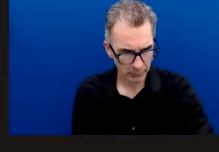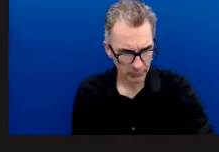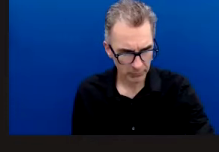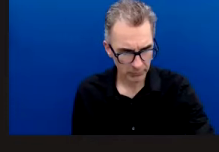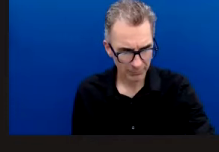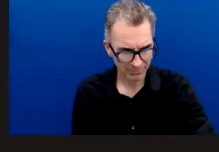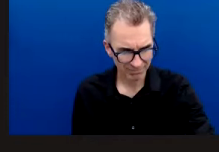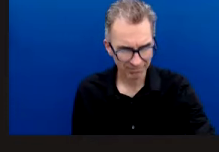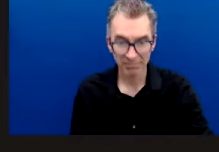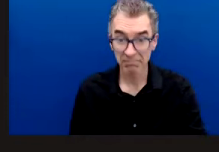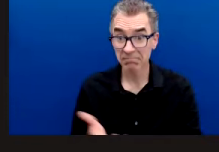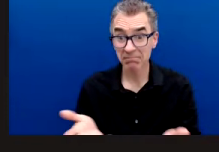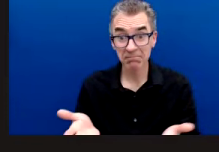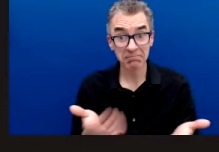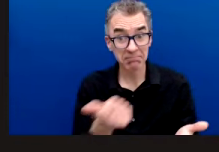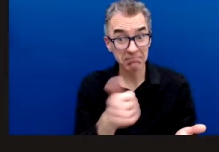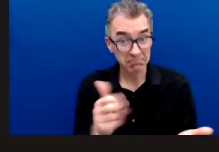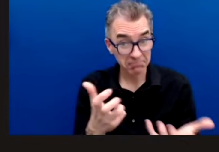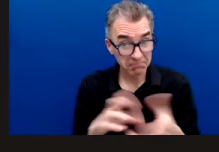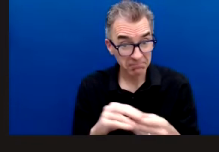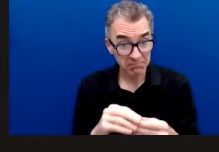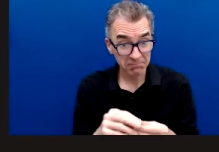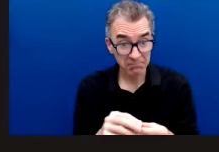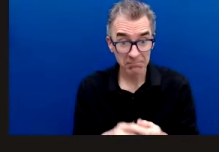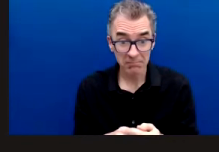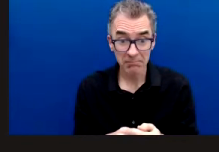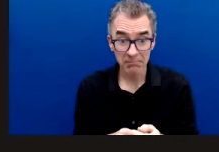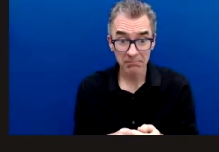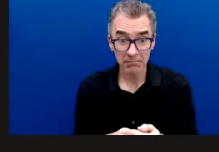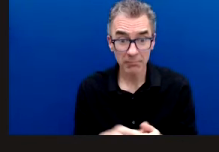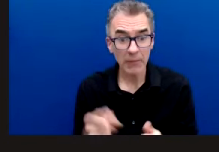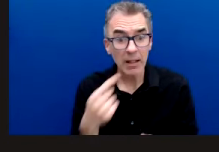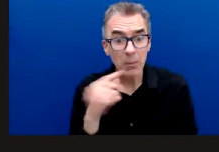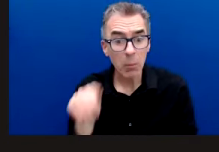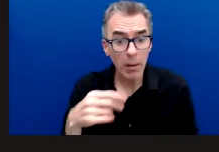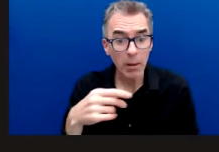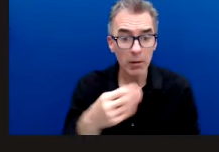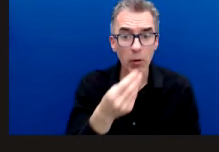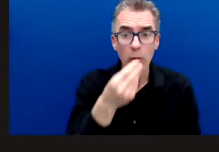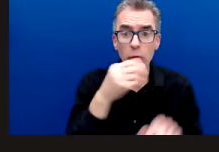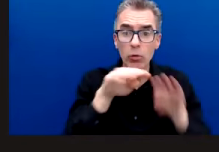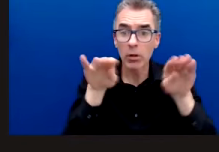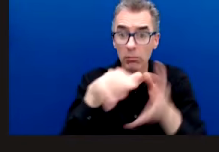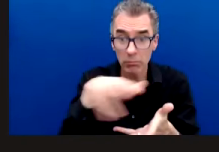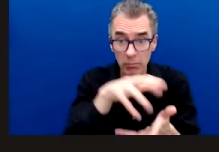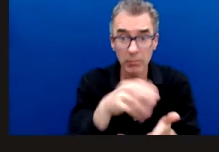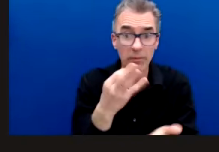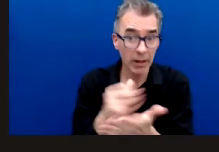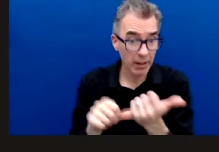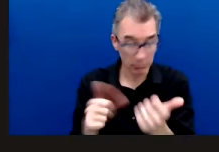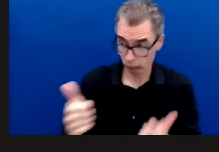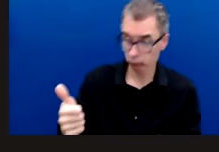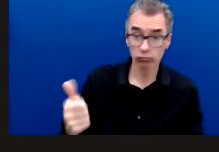Anybody want to? Anyone? So someone put RAM pantry and financial aid. Awesome. Yes. Thank you.